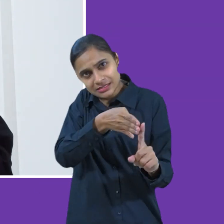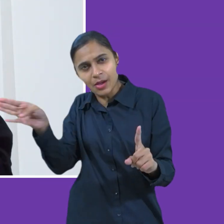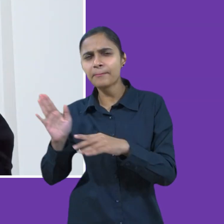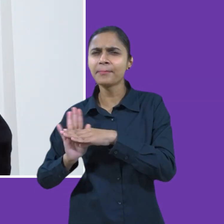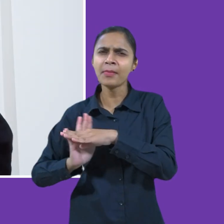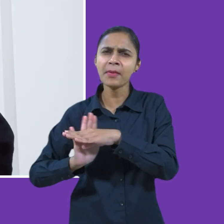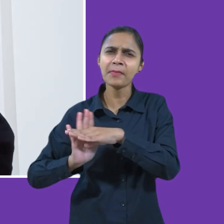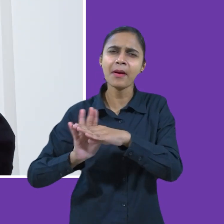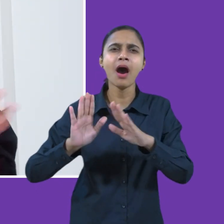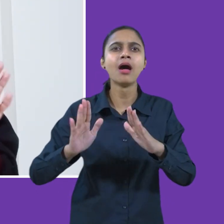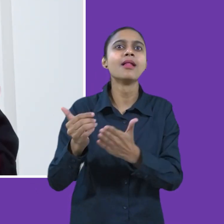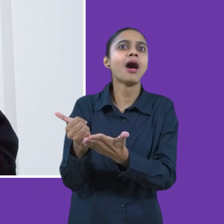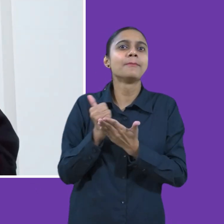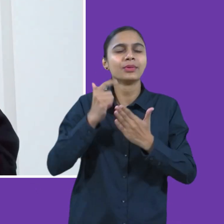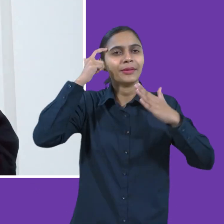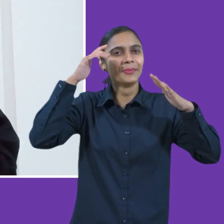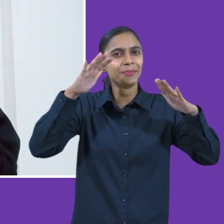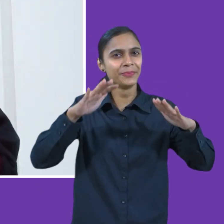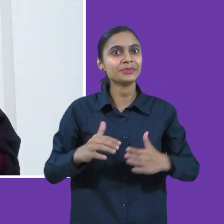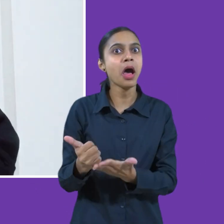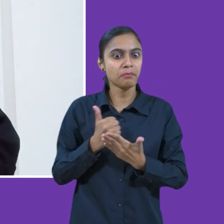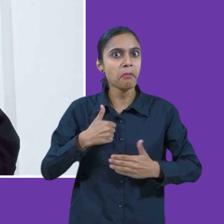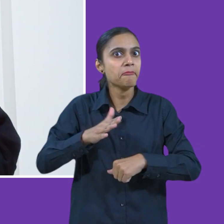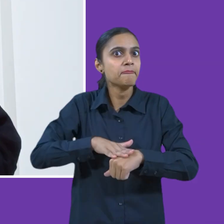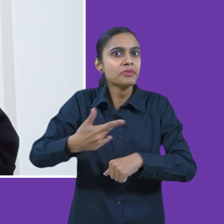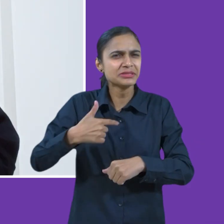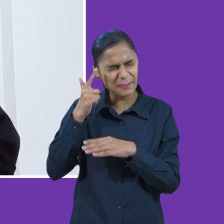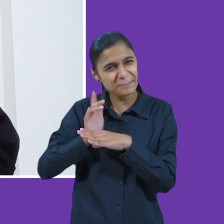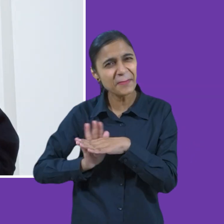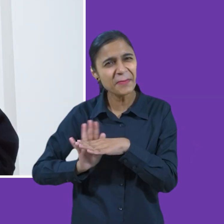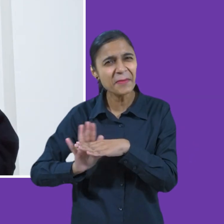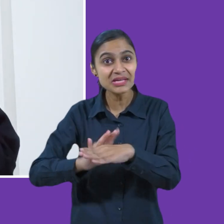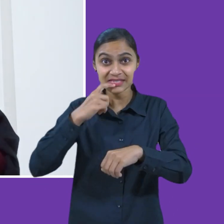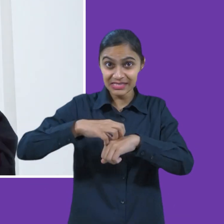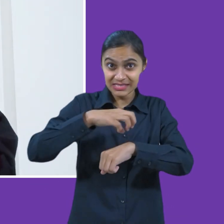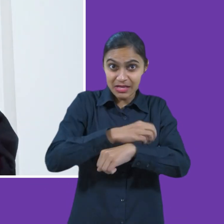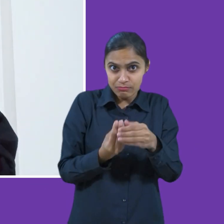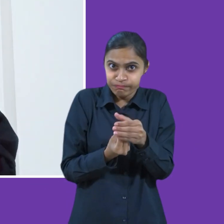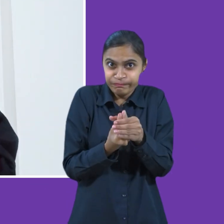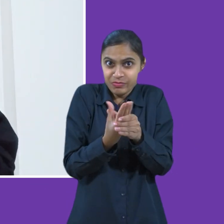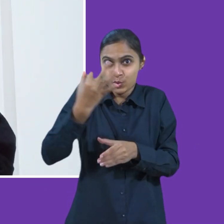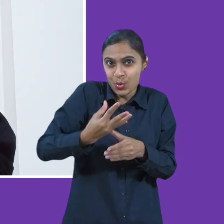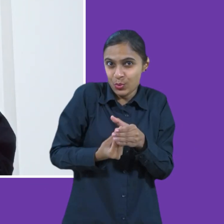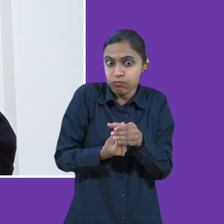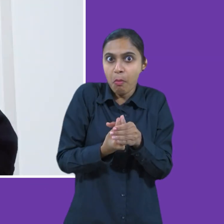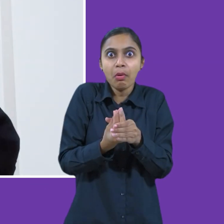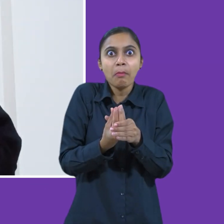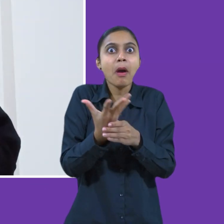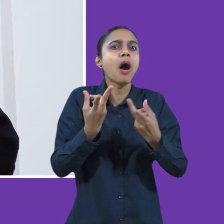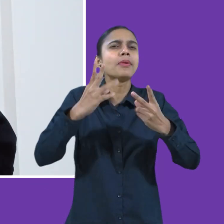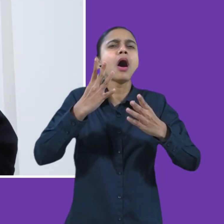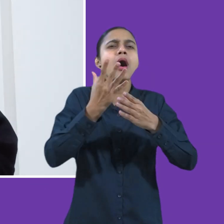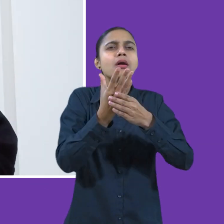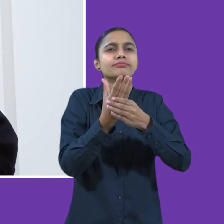color, was like fully stable. Like I didn't get any patch because of that. So I was able